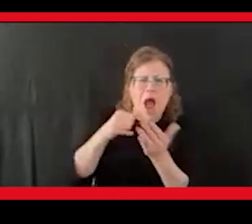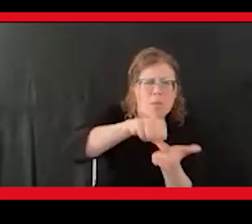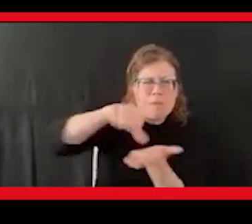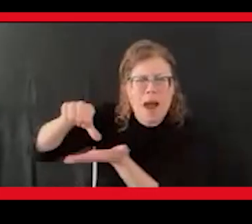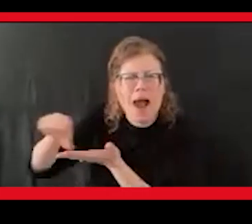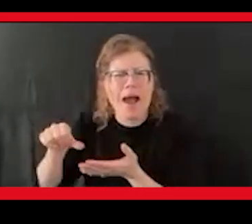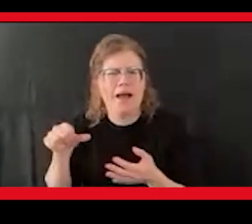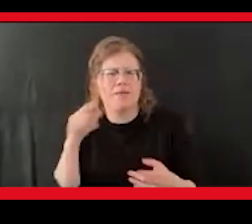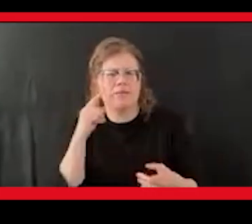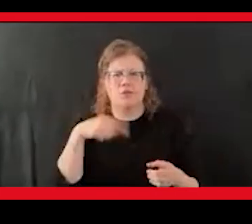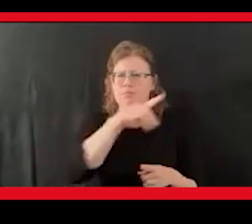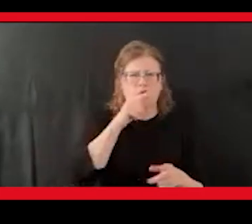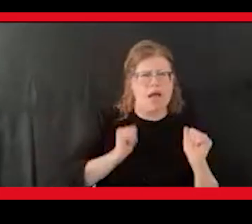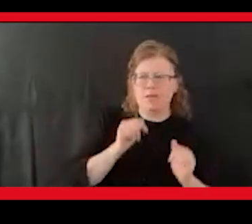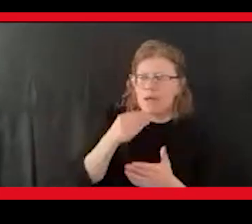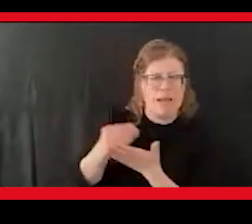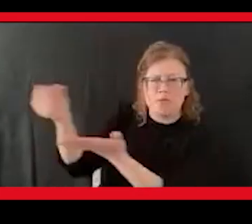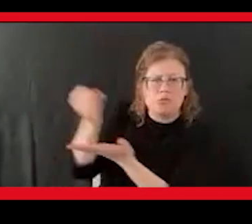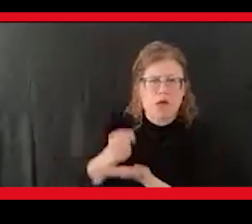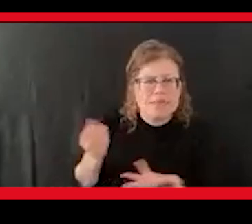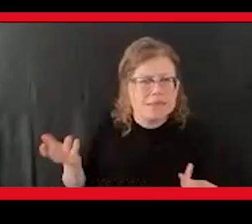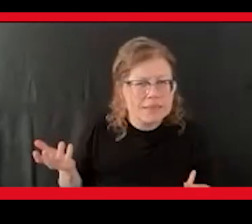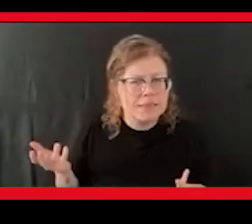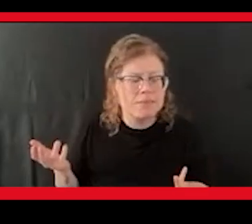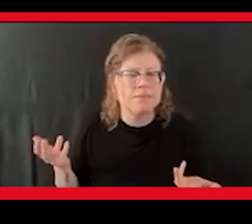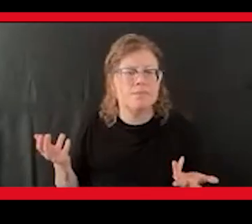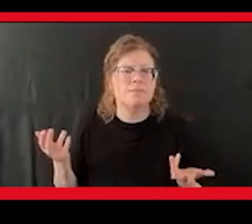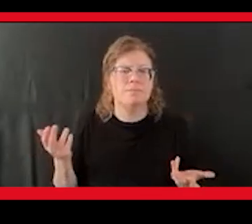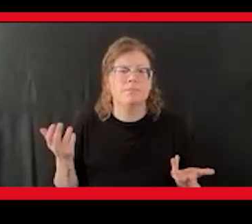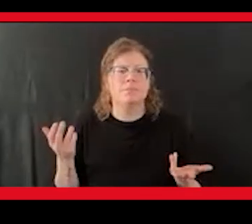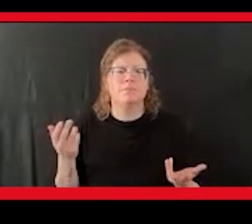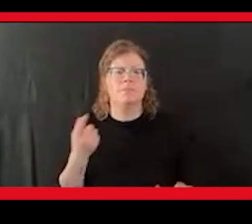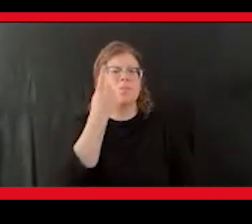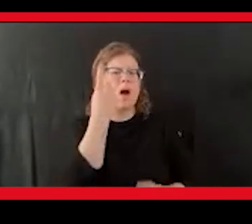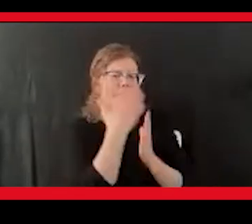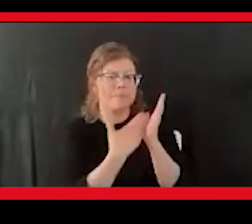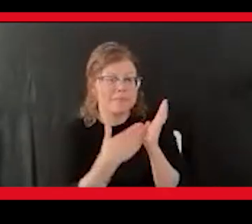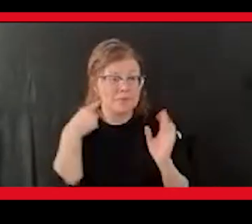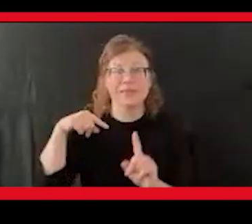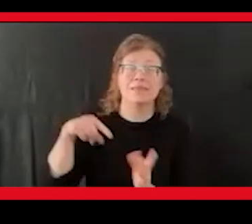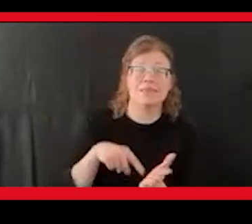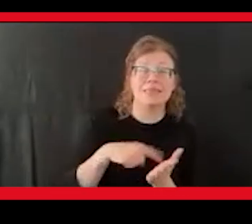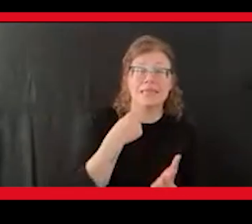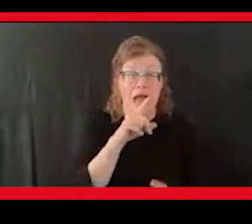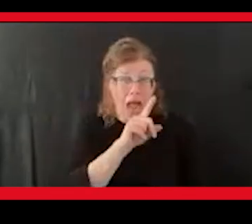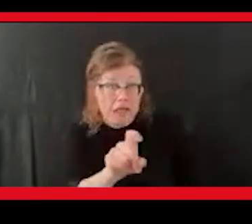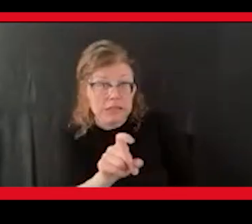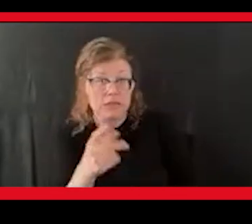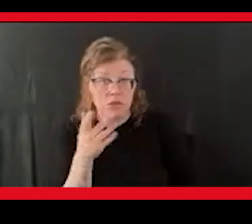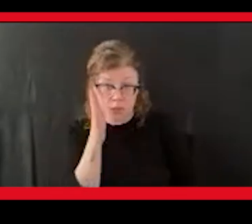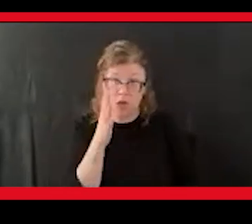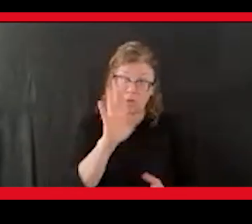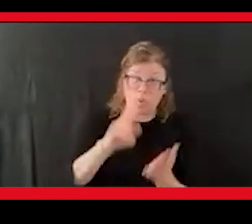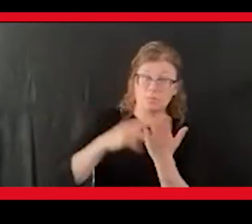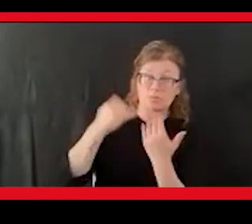There is a section in the application that asks, will your project be completed before the funding notifications and grants